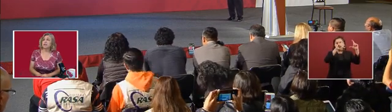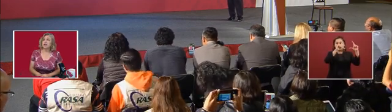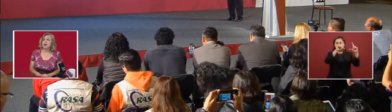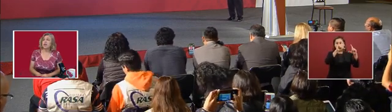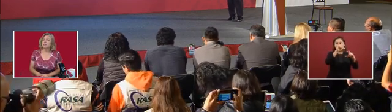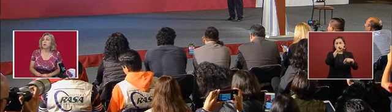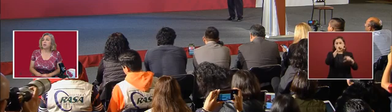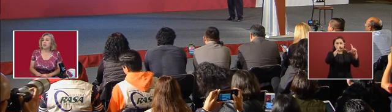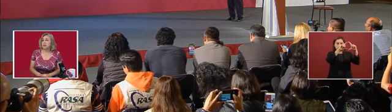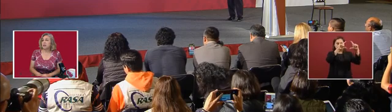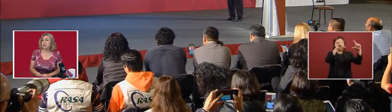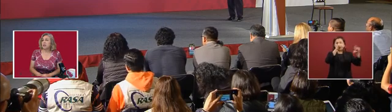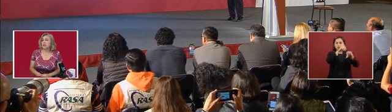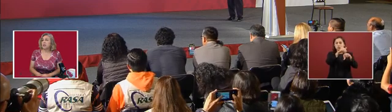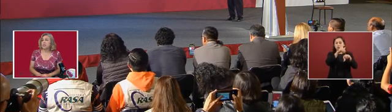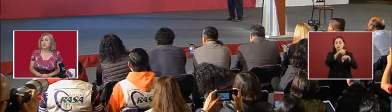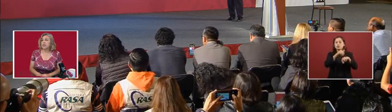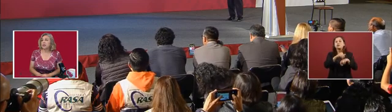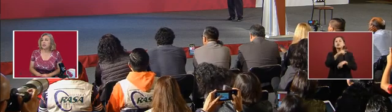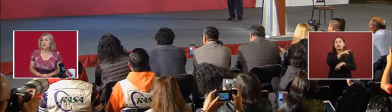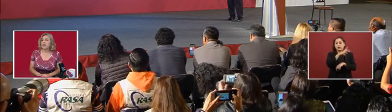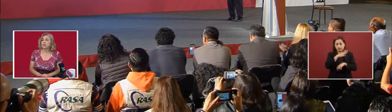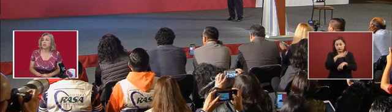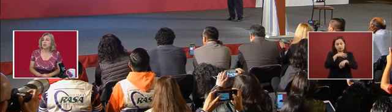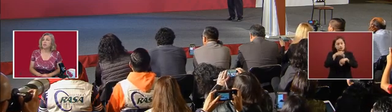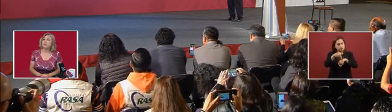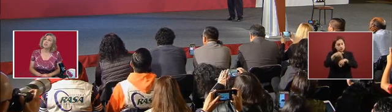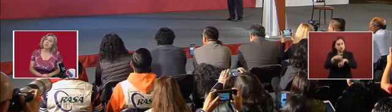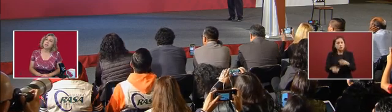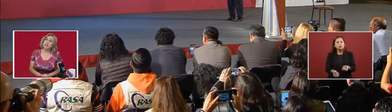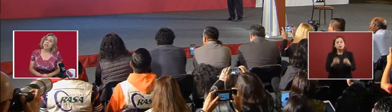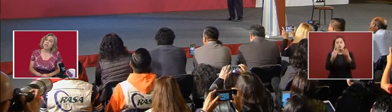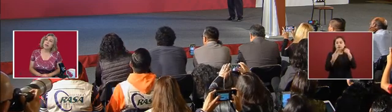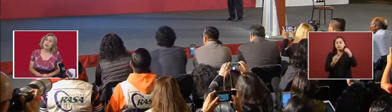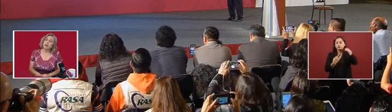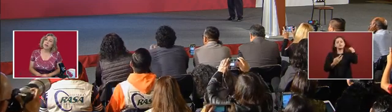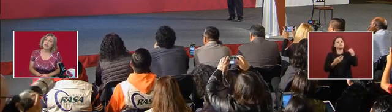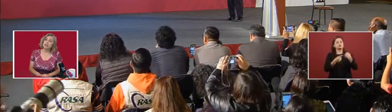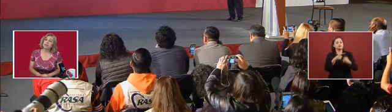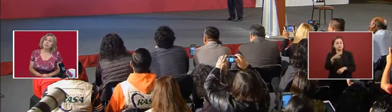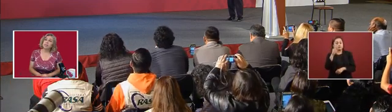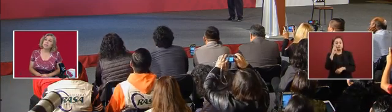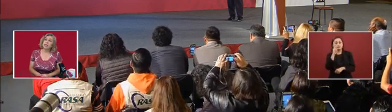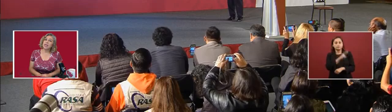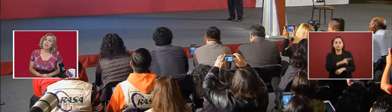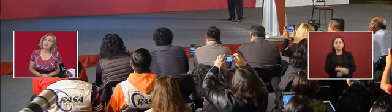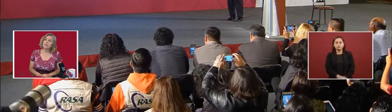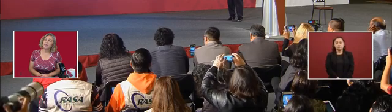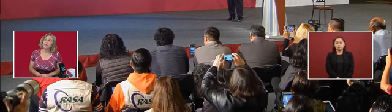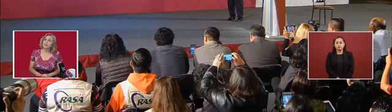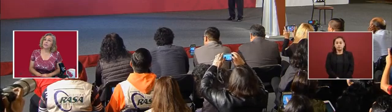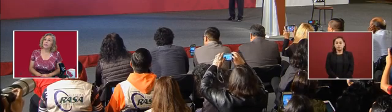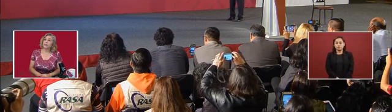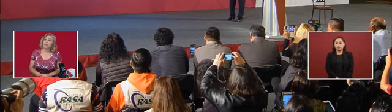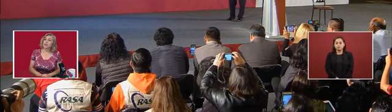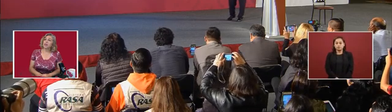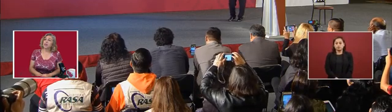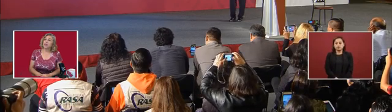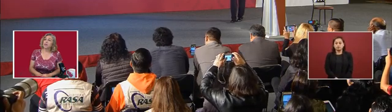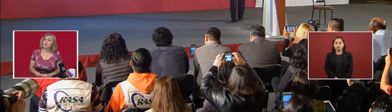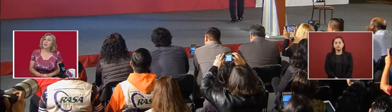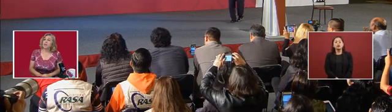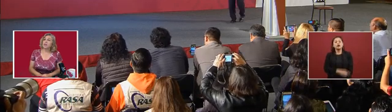curso en secretary. línea y Plus, se pueden capacitar. uh, Muchas gracias. Este es el boletín. so there's the flyer that we put Ahí out, están. and you